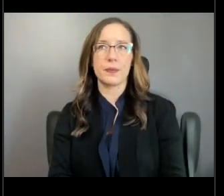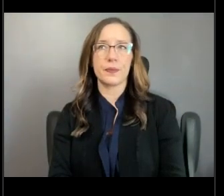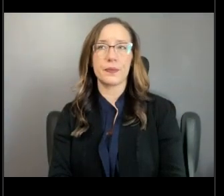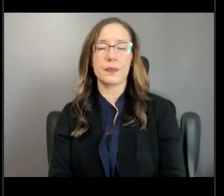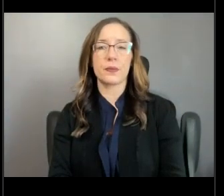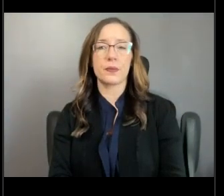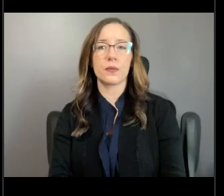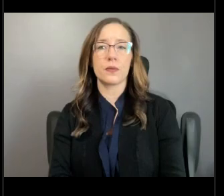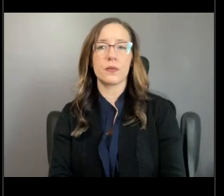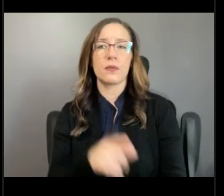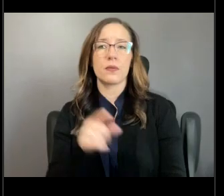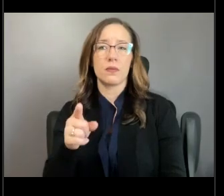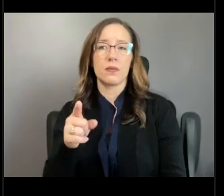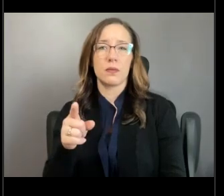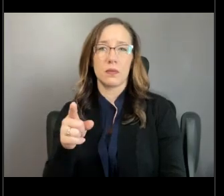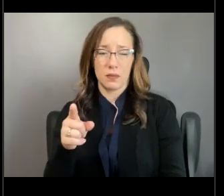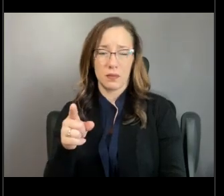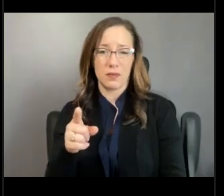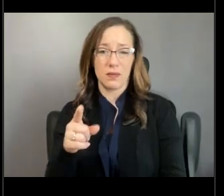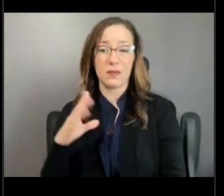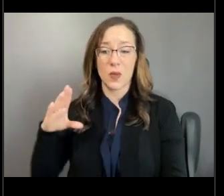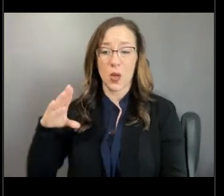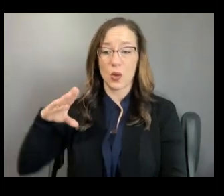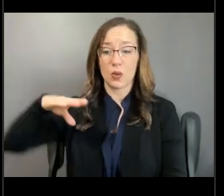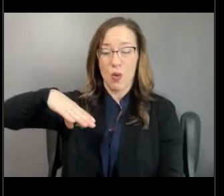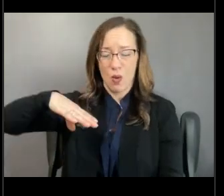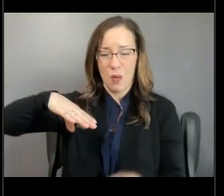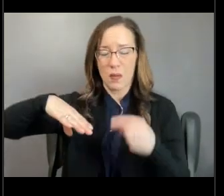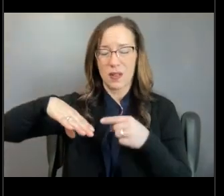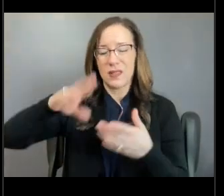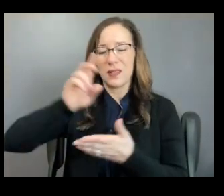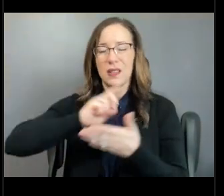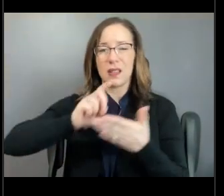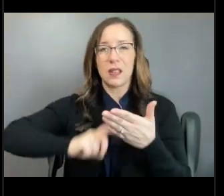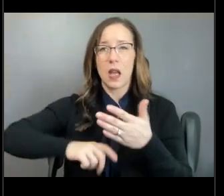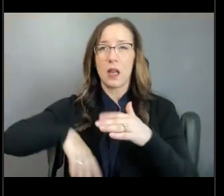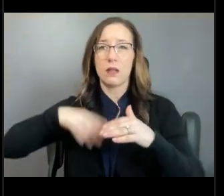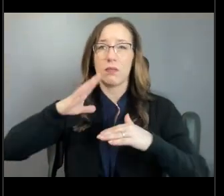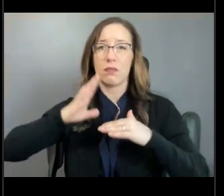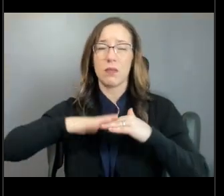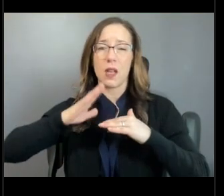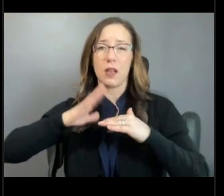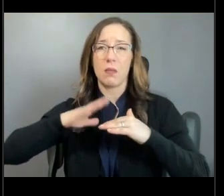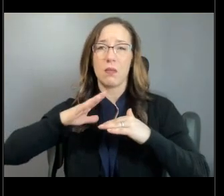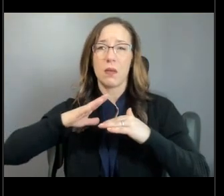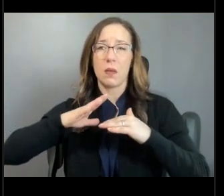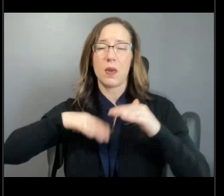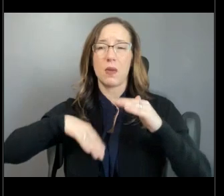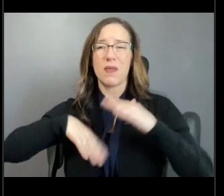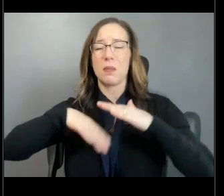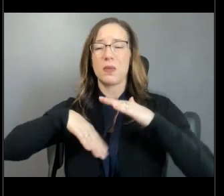Cross slopes must be designed with no more than a 2% slope.